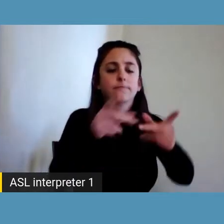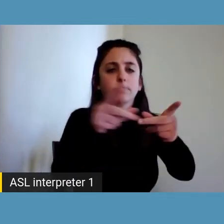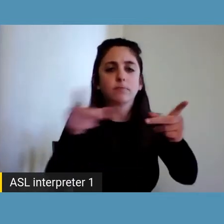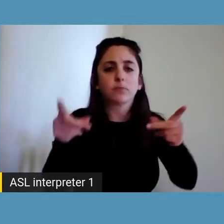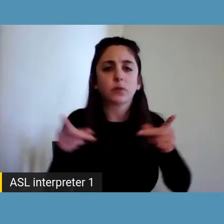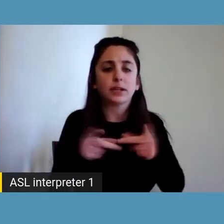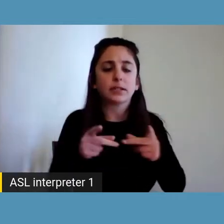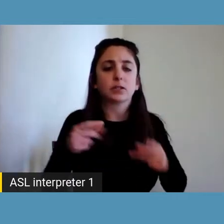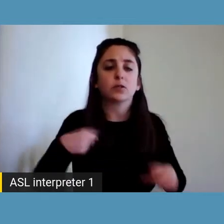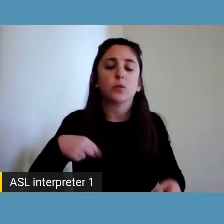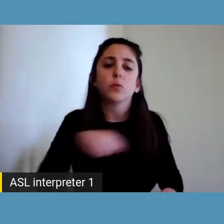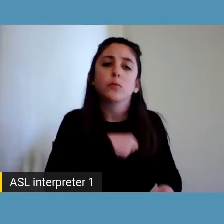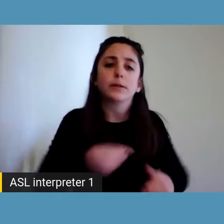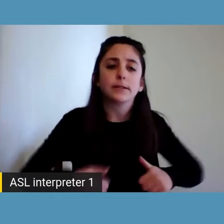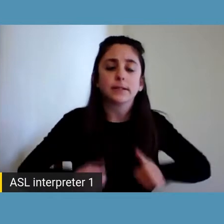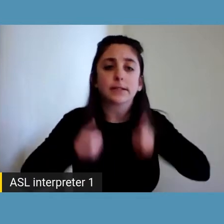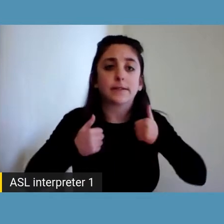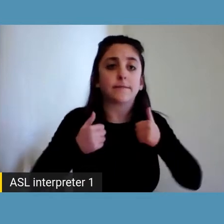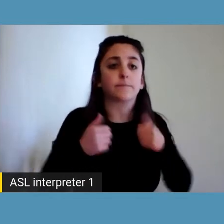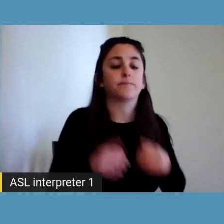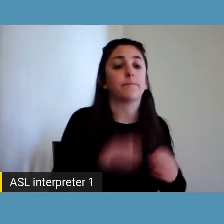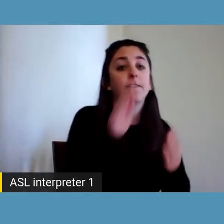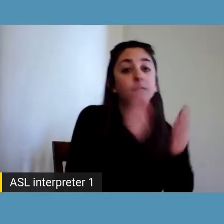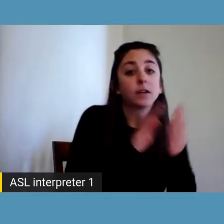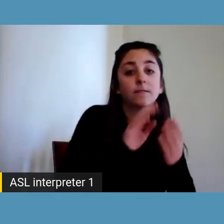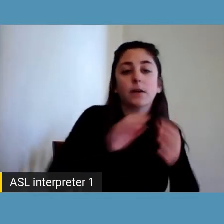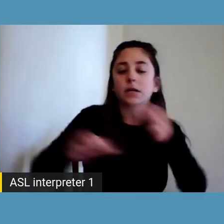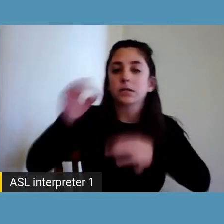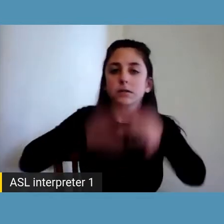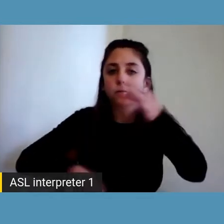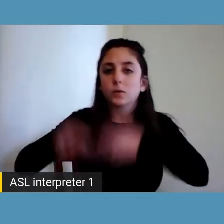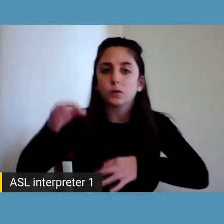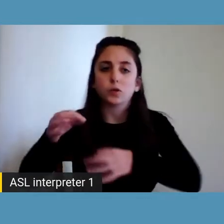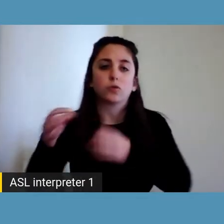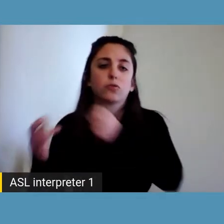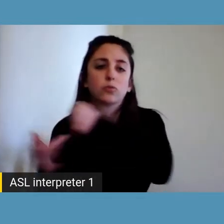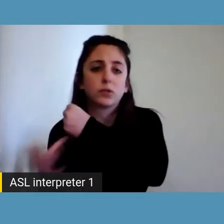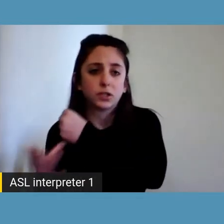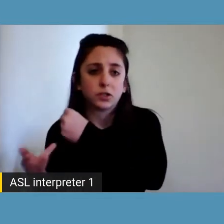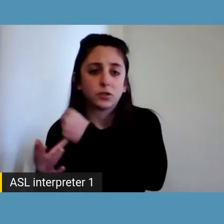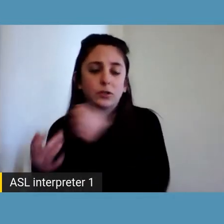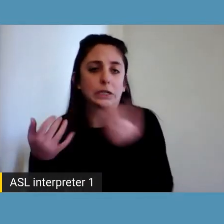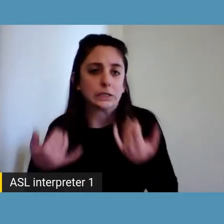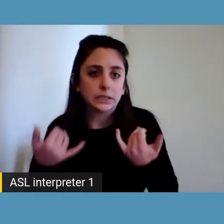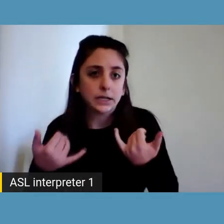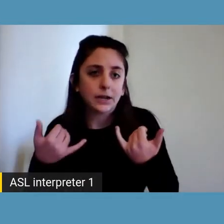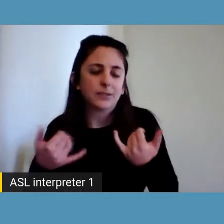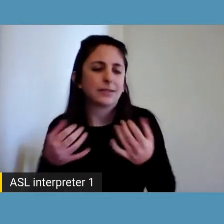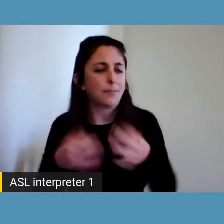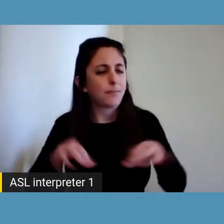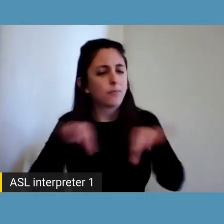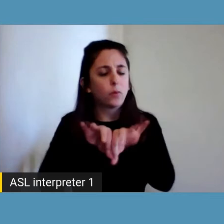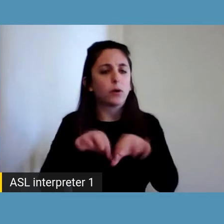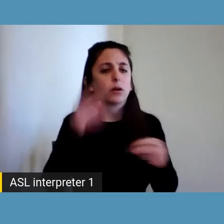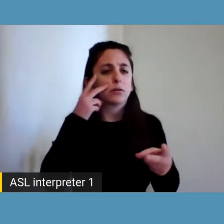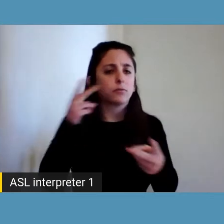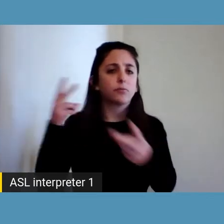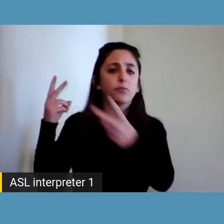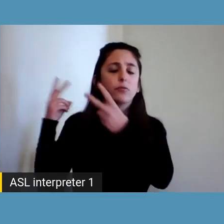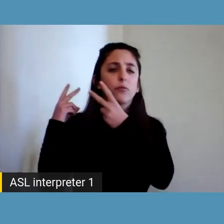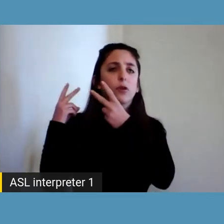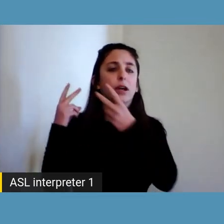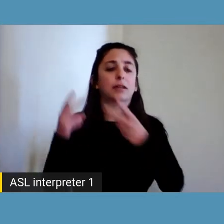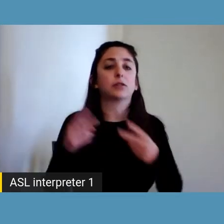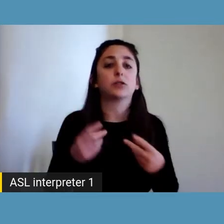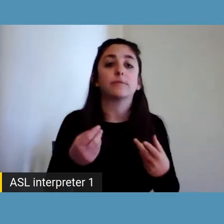of virtual meetings, when digital spaces may substitute our physical sense of place, it's important to reflect on the land we each